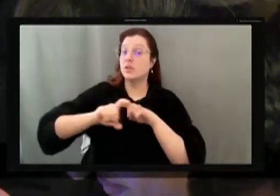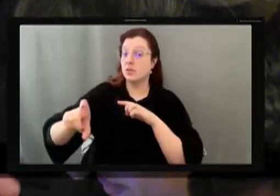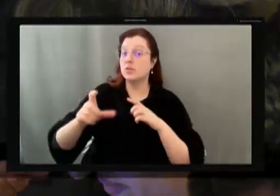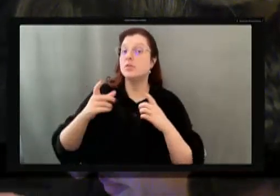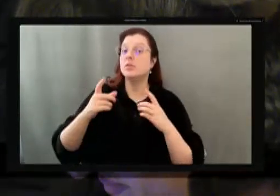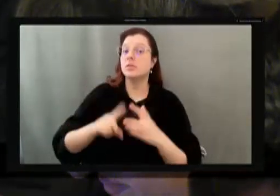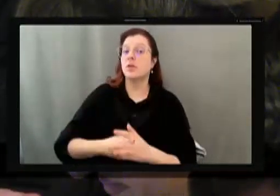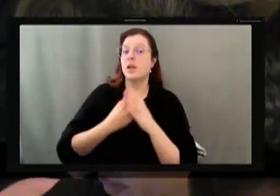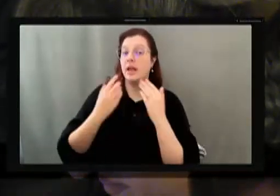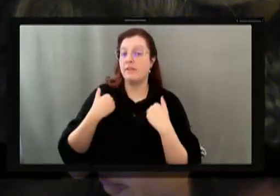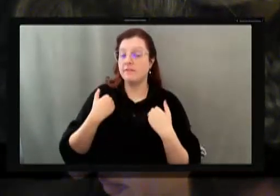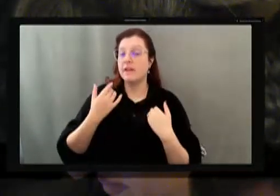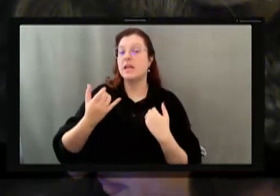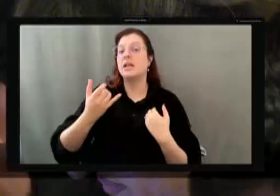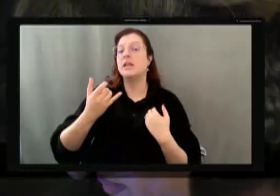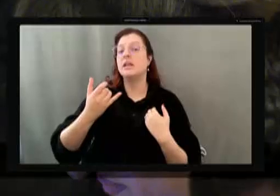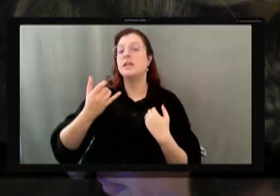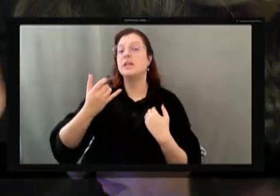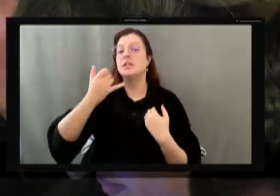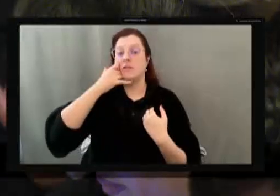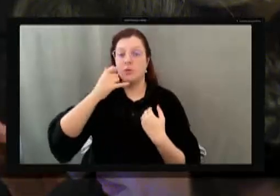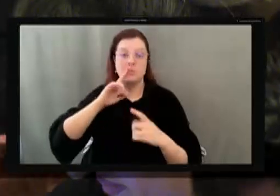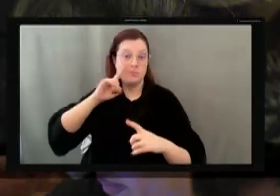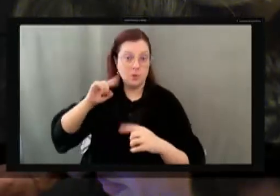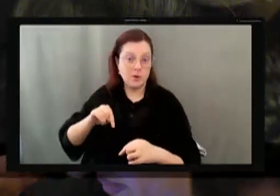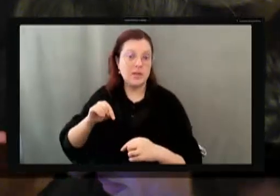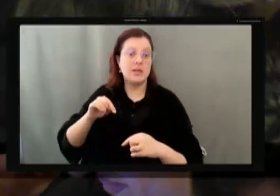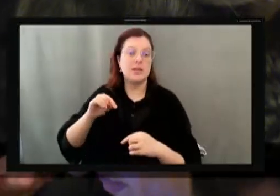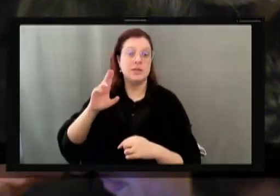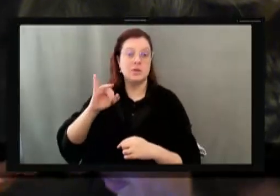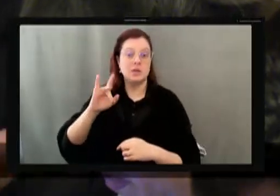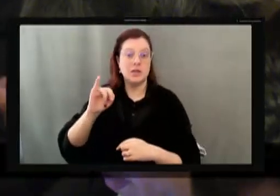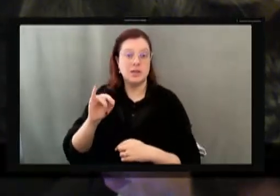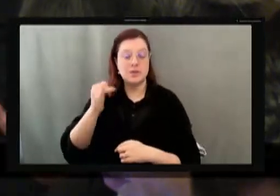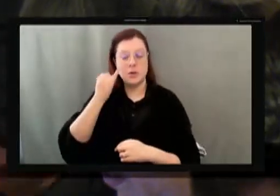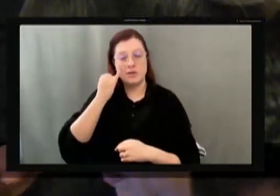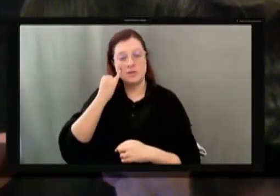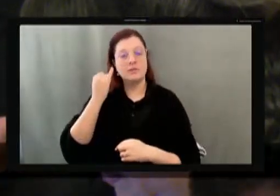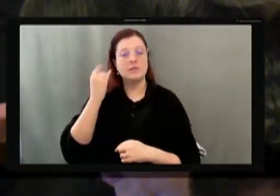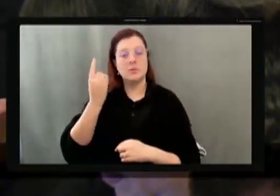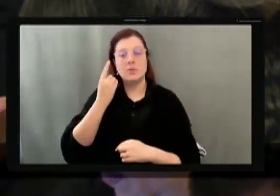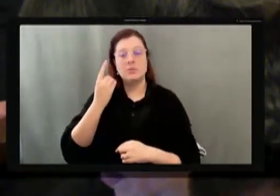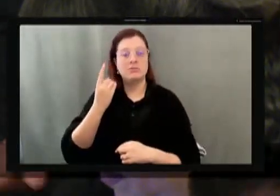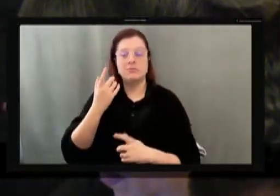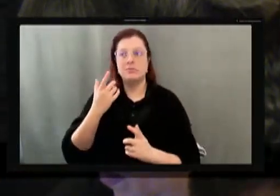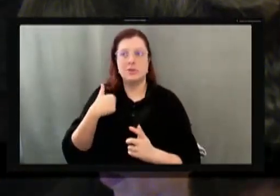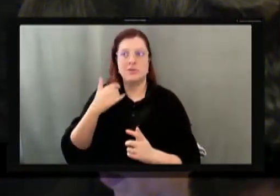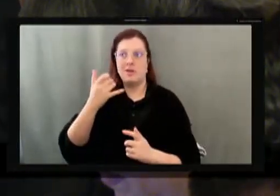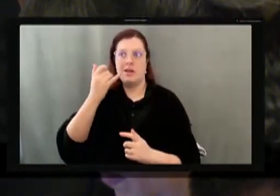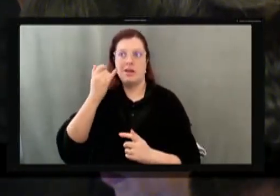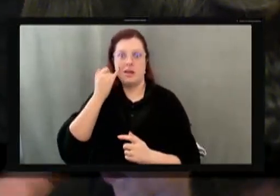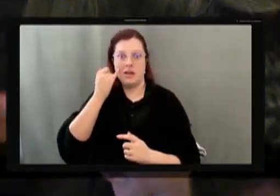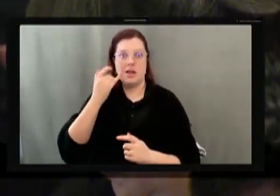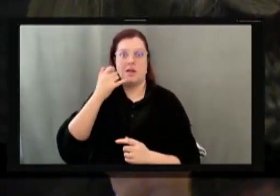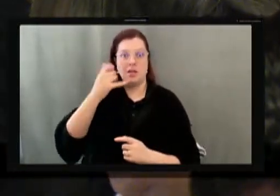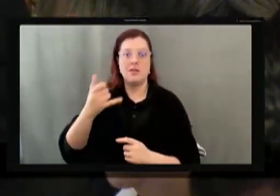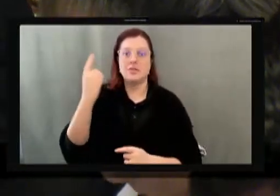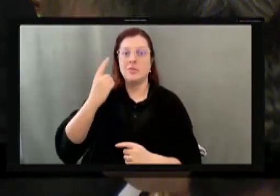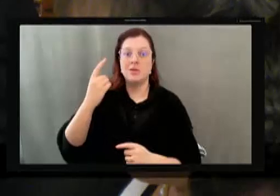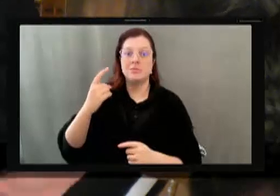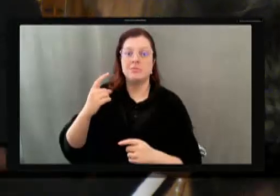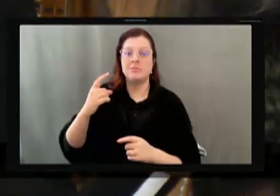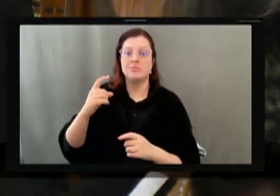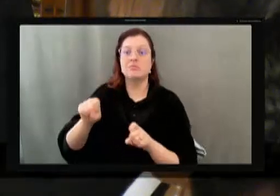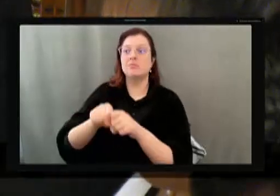this telephone reporting unit mandatory so that, you know, if I call because somebody broke into my car in the middle of the night and I came